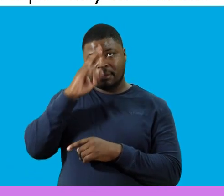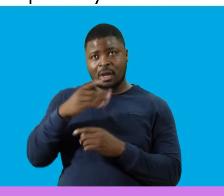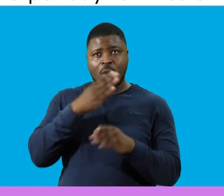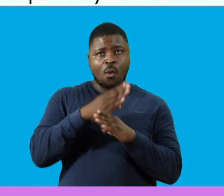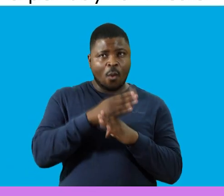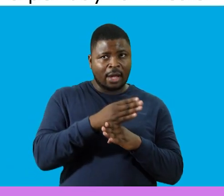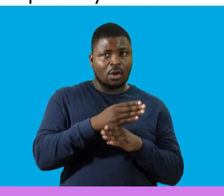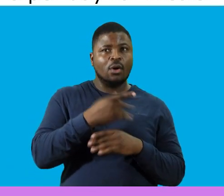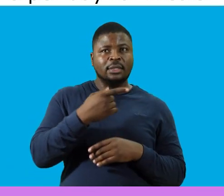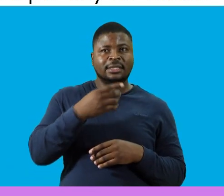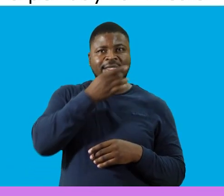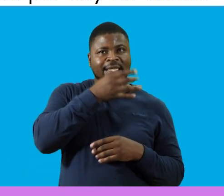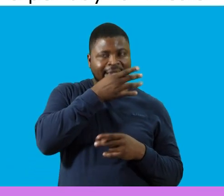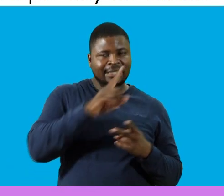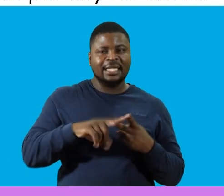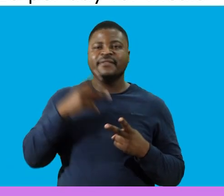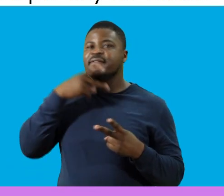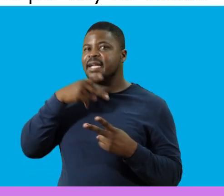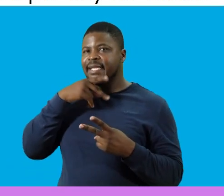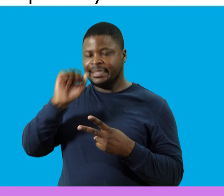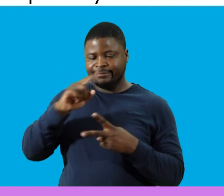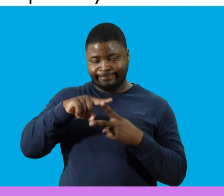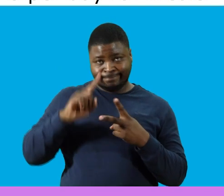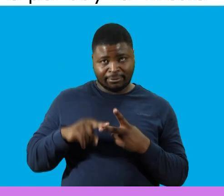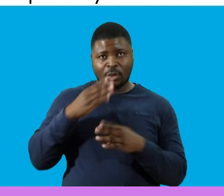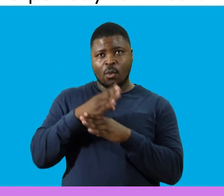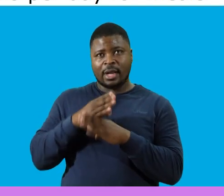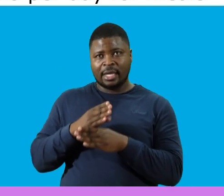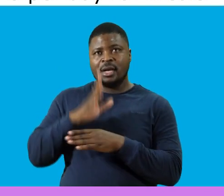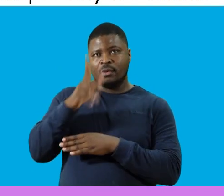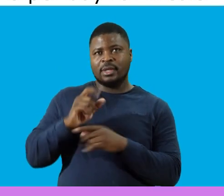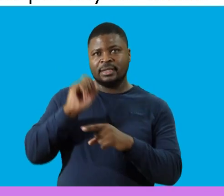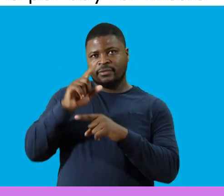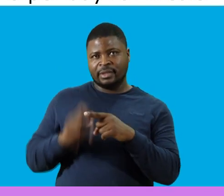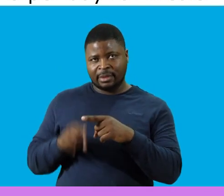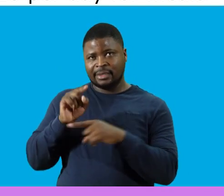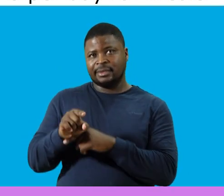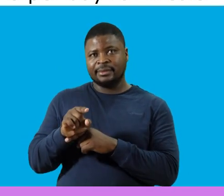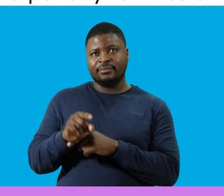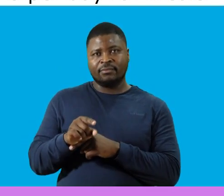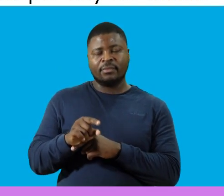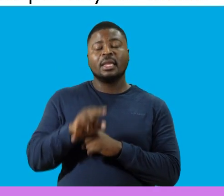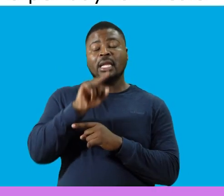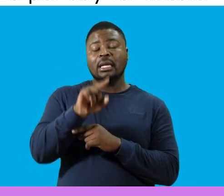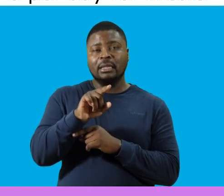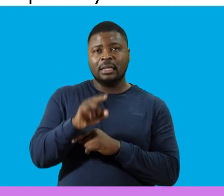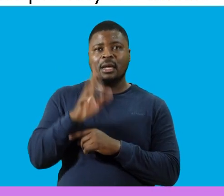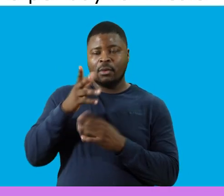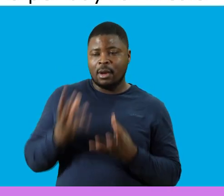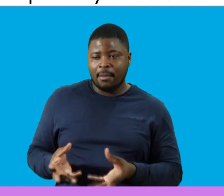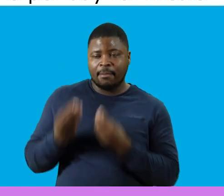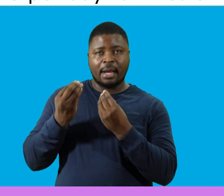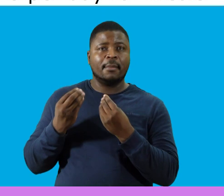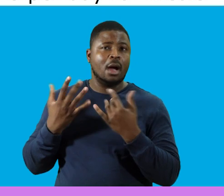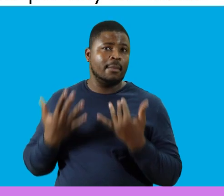on Saturdays and Fridays and Saturdays. So it's going to be 1,430 divided